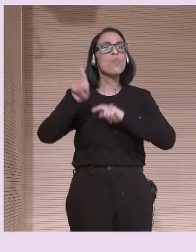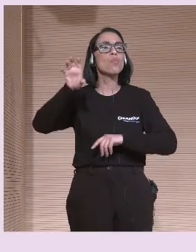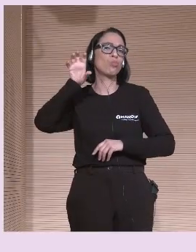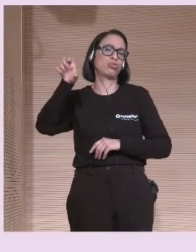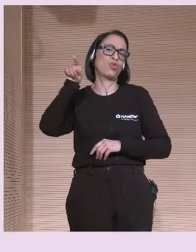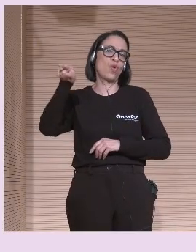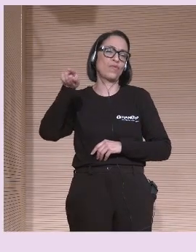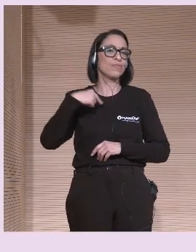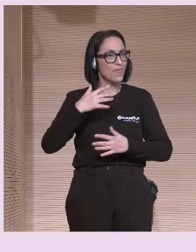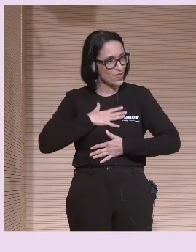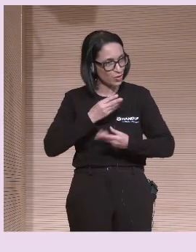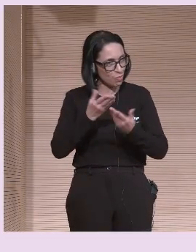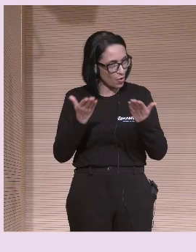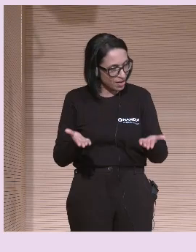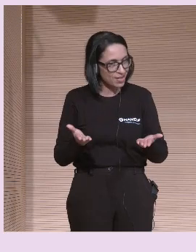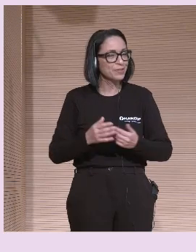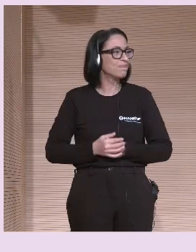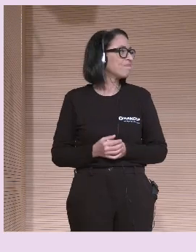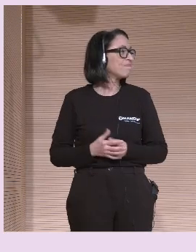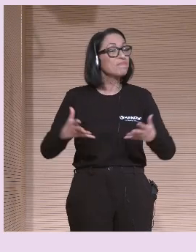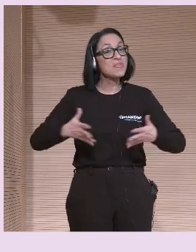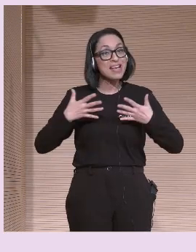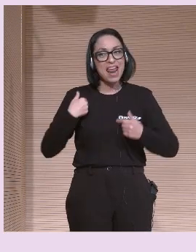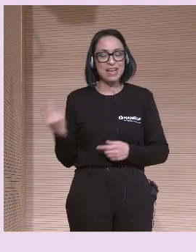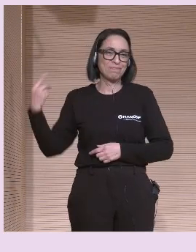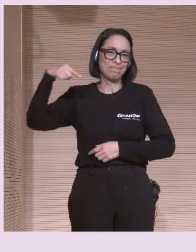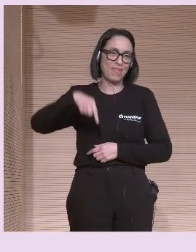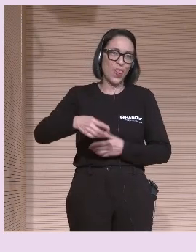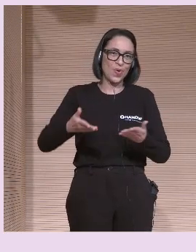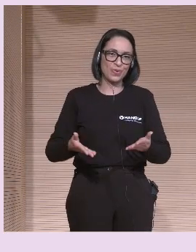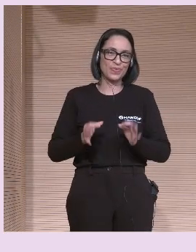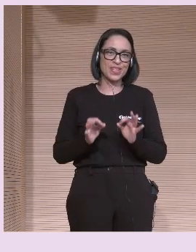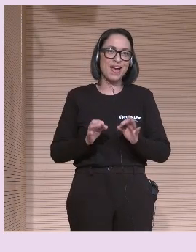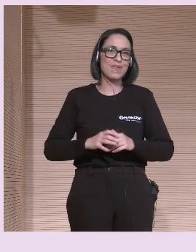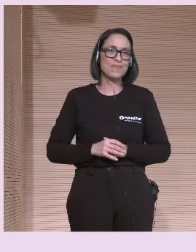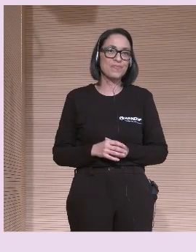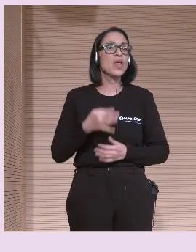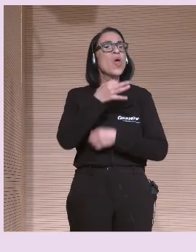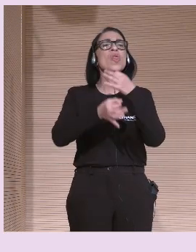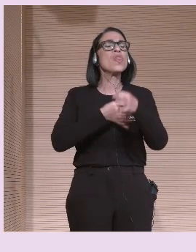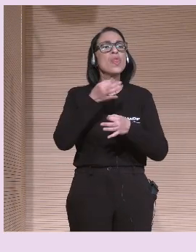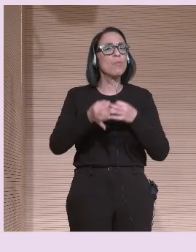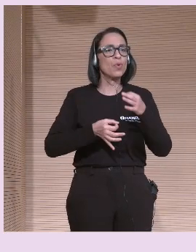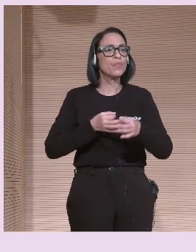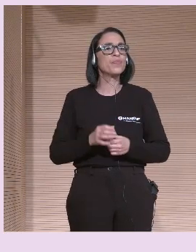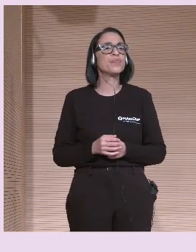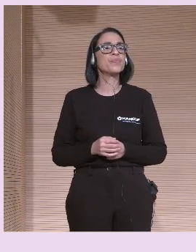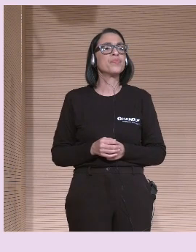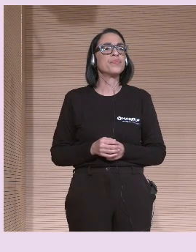much. It's a real privilege to be here. I would like to tell you a little bit about what we refer